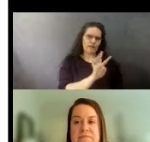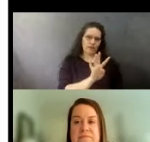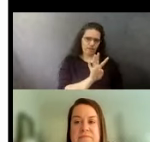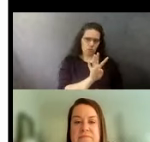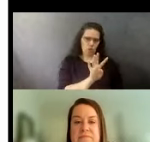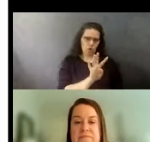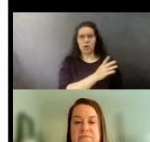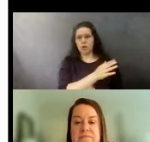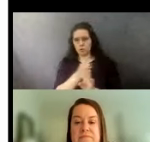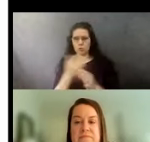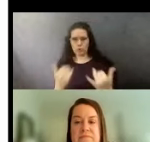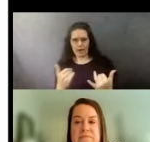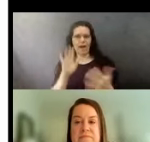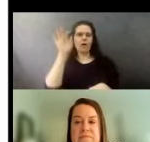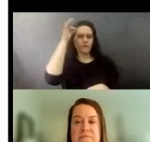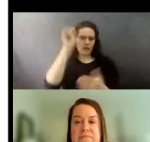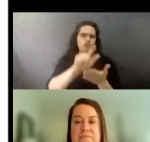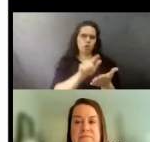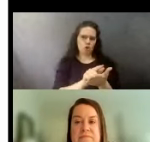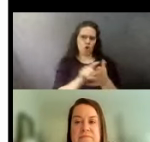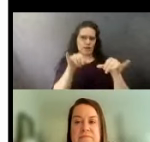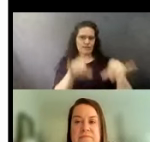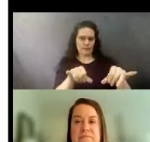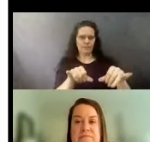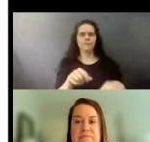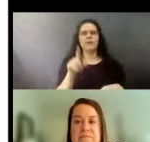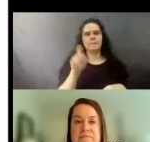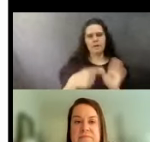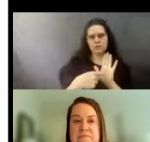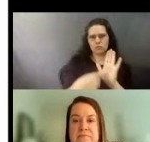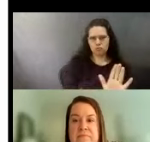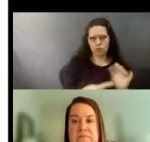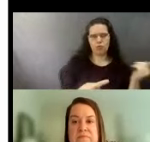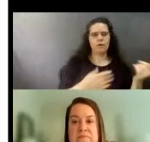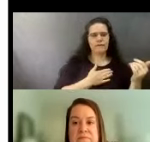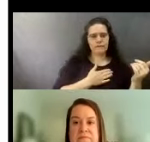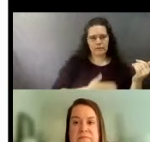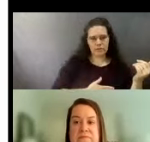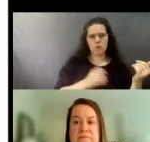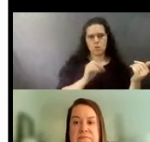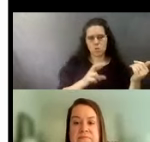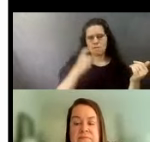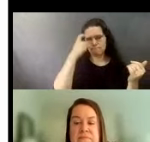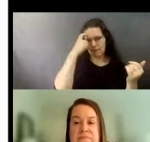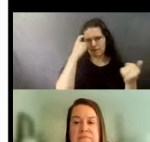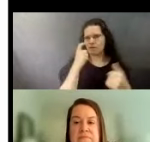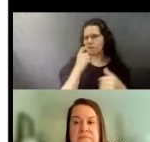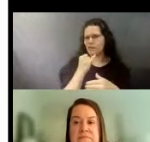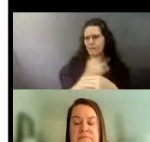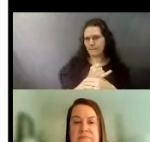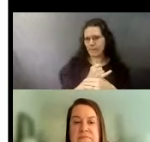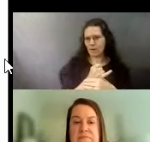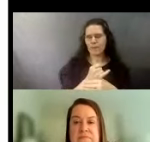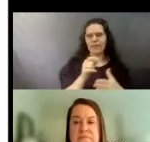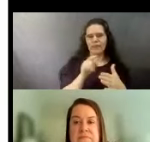law. So you have to show a physical or mental impairment that substantially limits a major